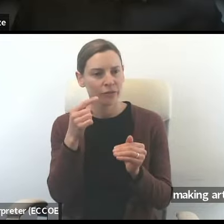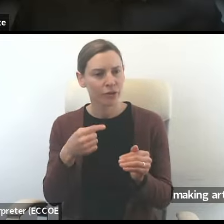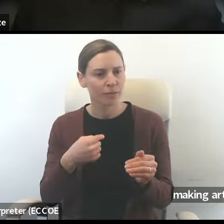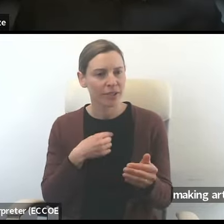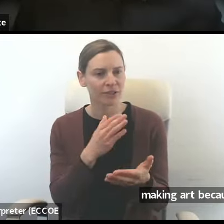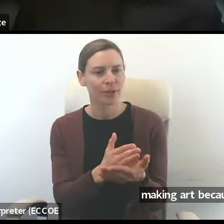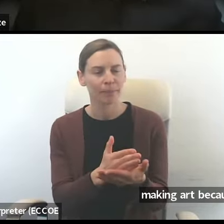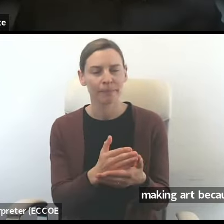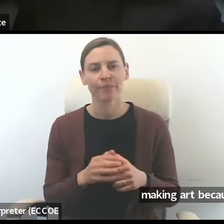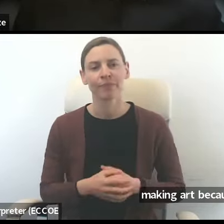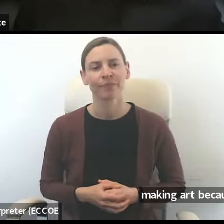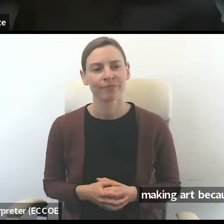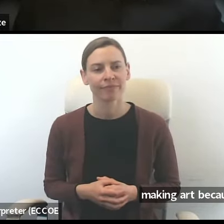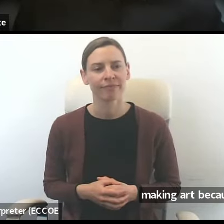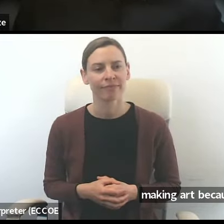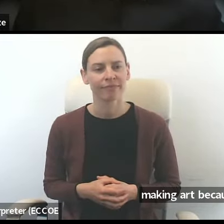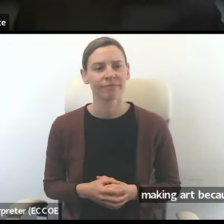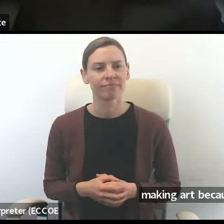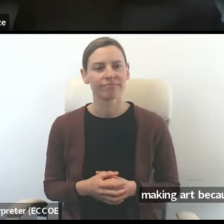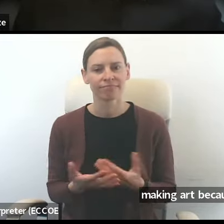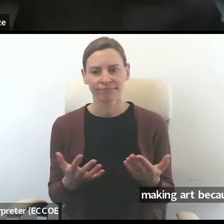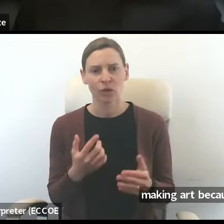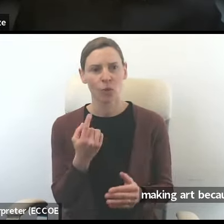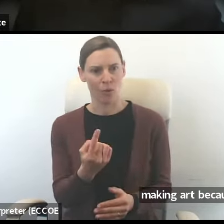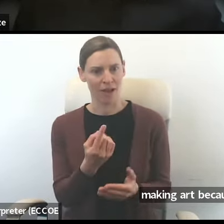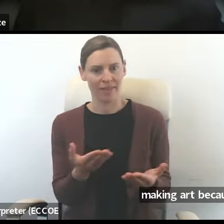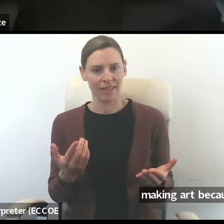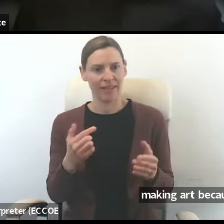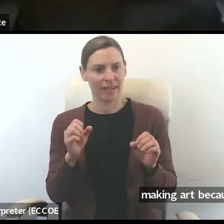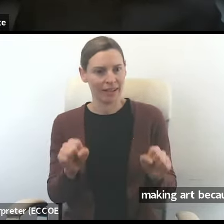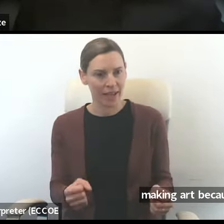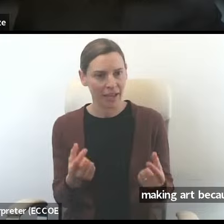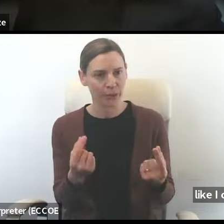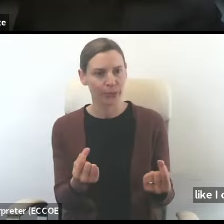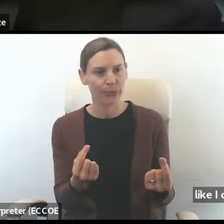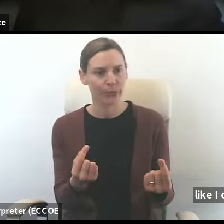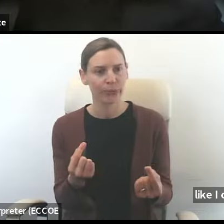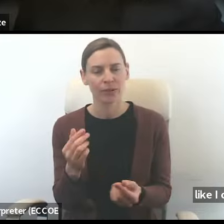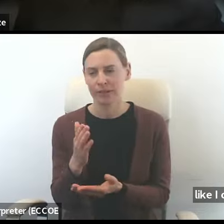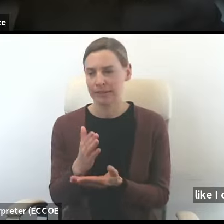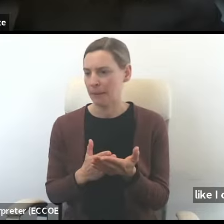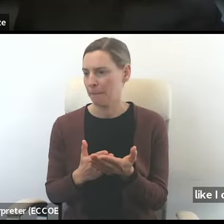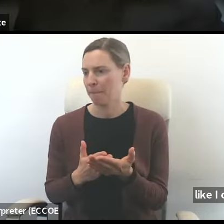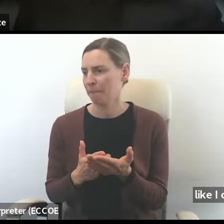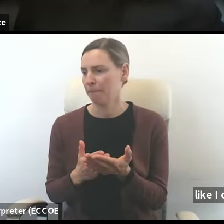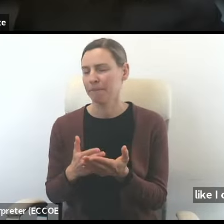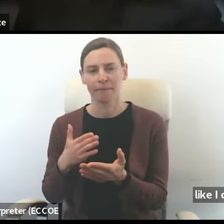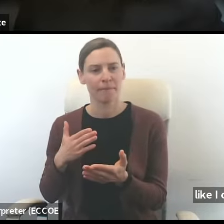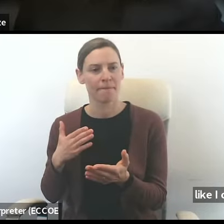Like I can, at least I can do that. Some of my colleagues, they would